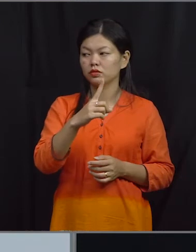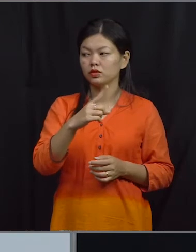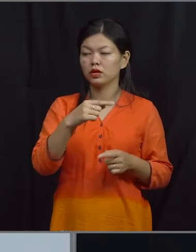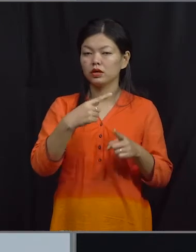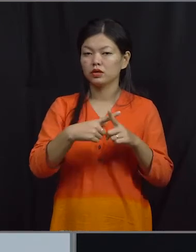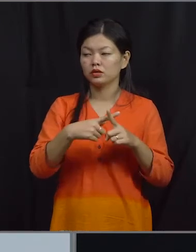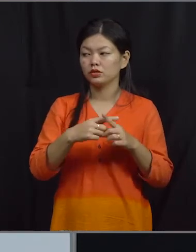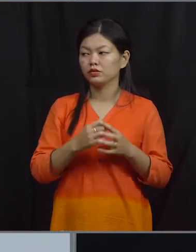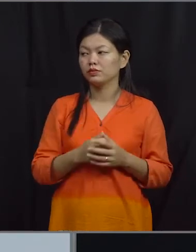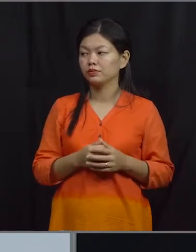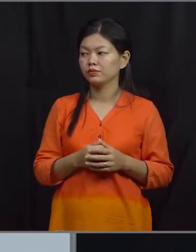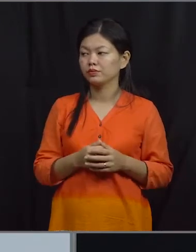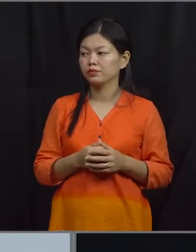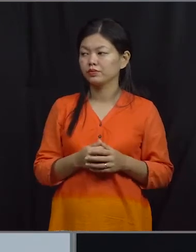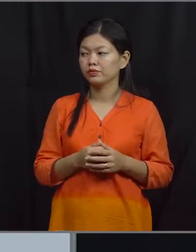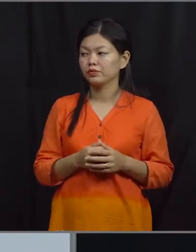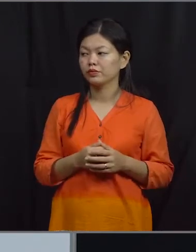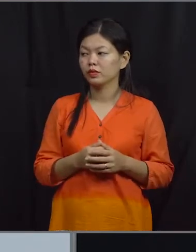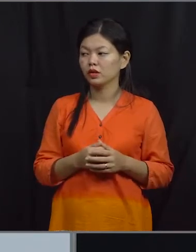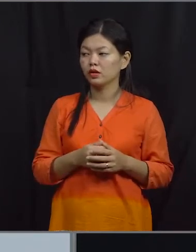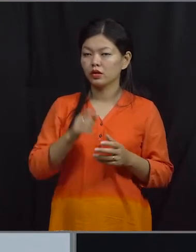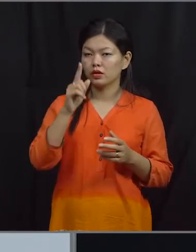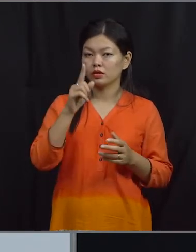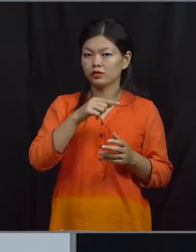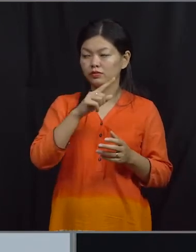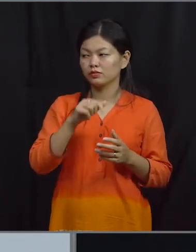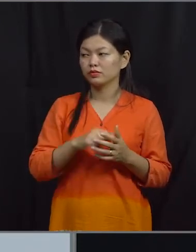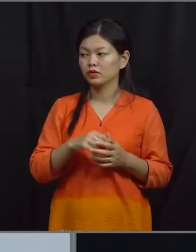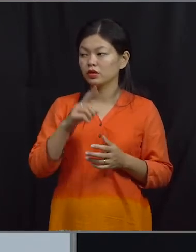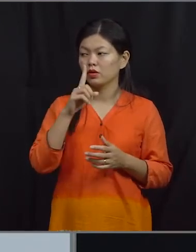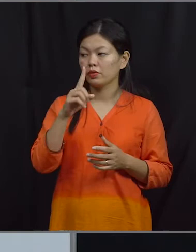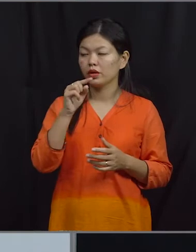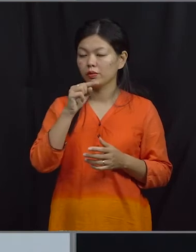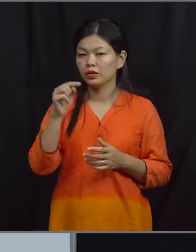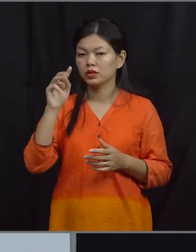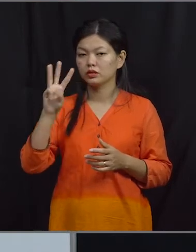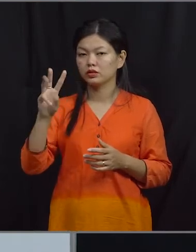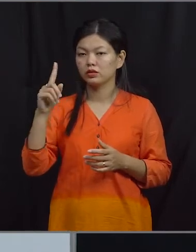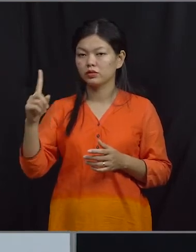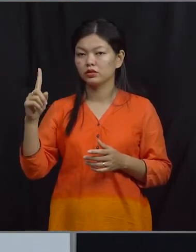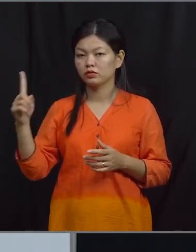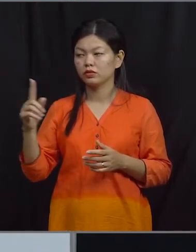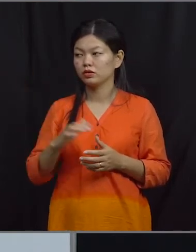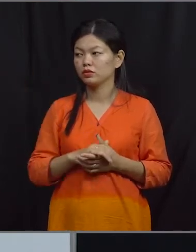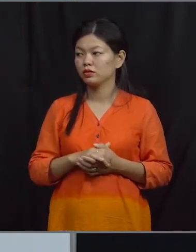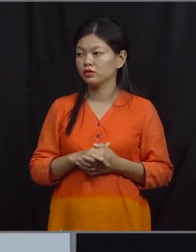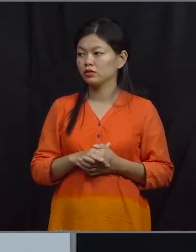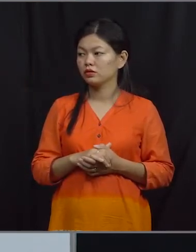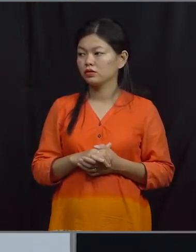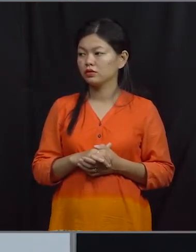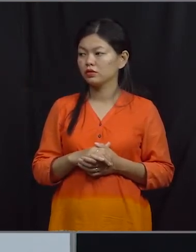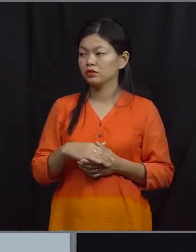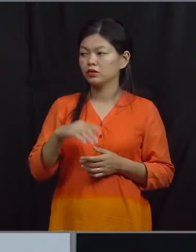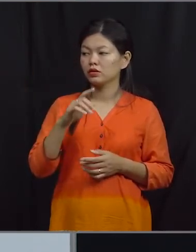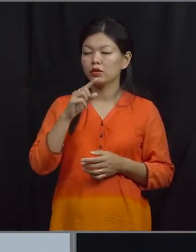into, deleting this column and row, we get these 4 elements, 1, minus 3, 1, 1, isn't it? Then minus